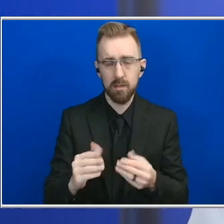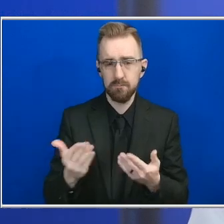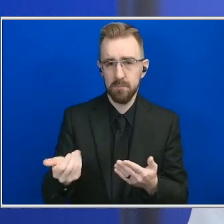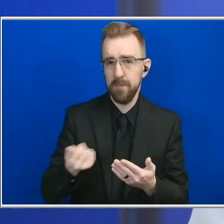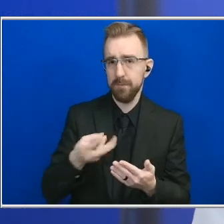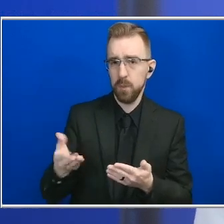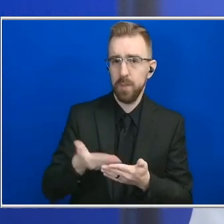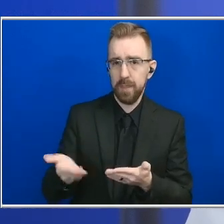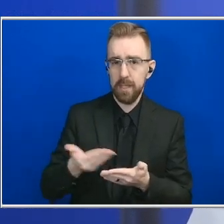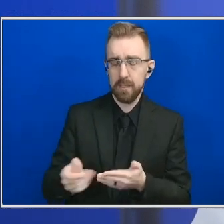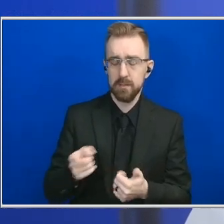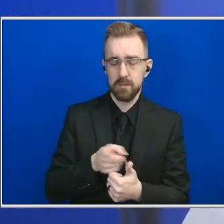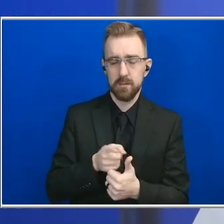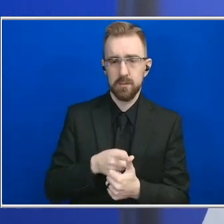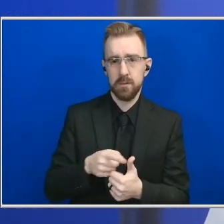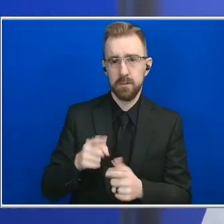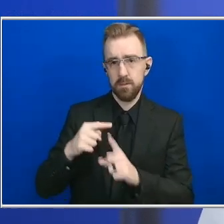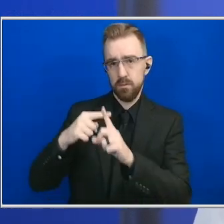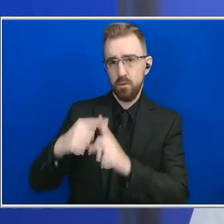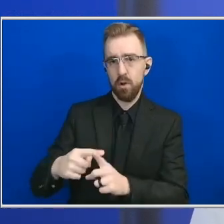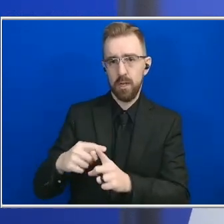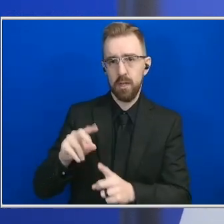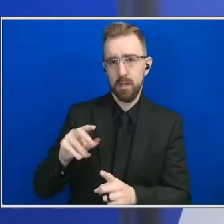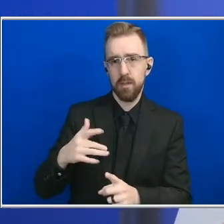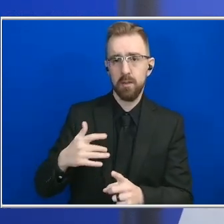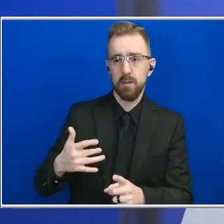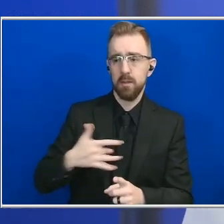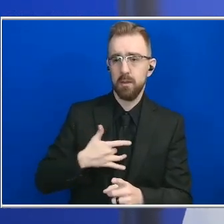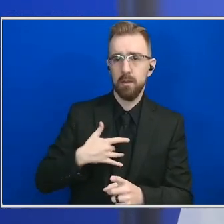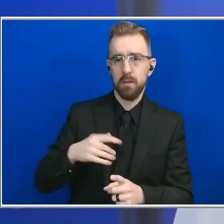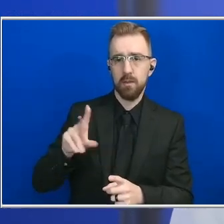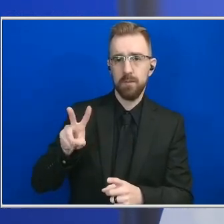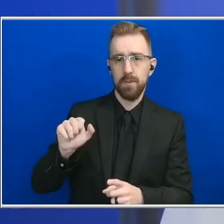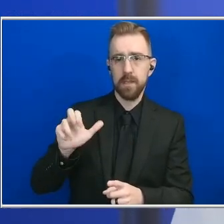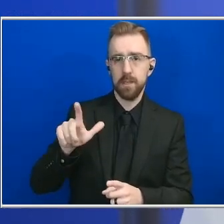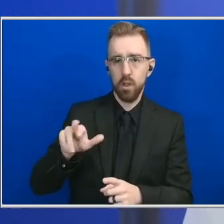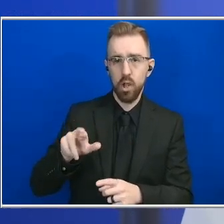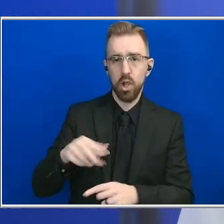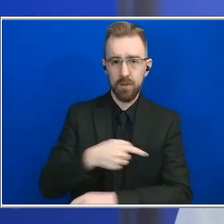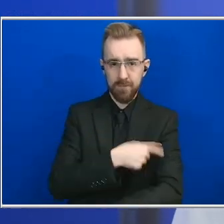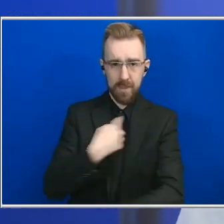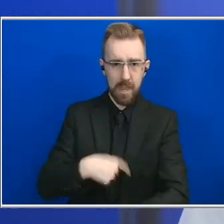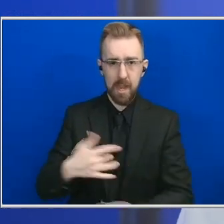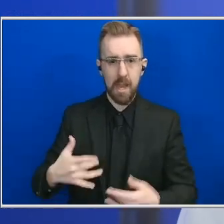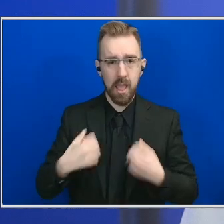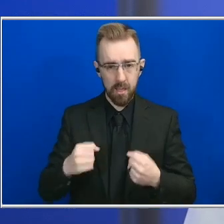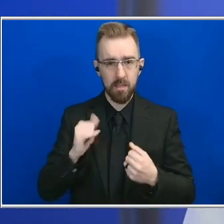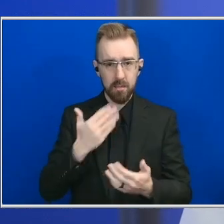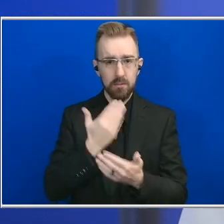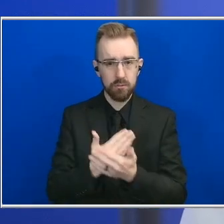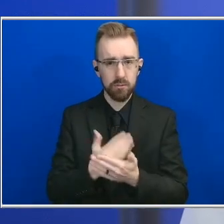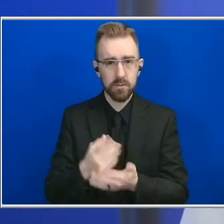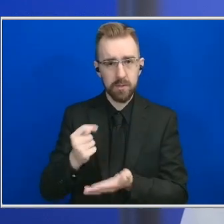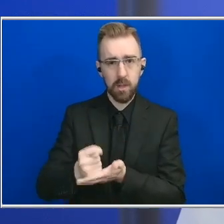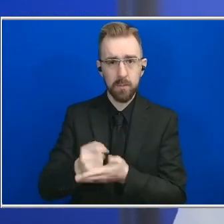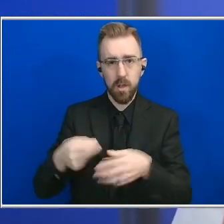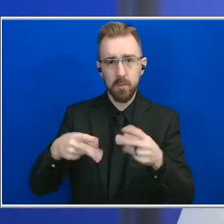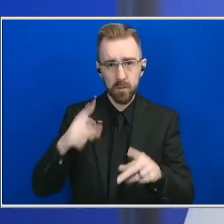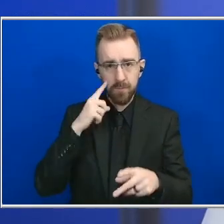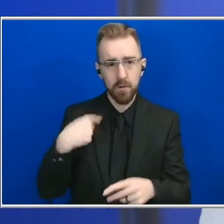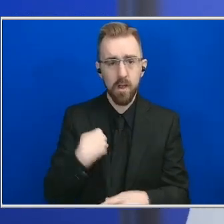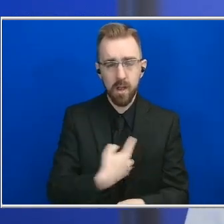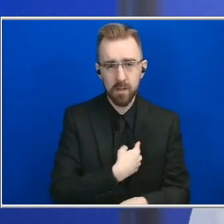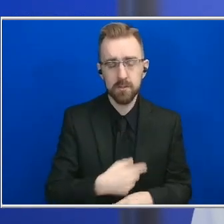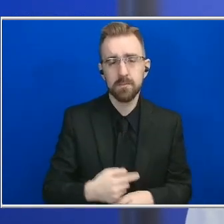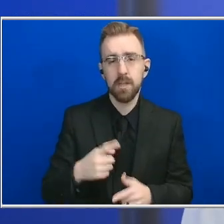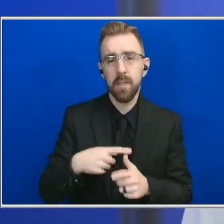know, targeting vascular health may be a viable therapeutic opportunity for us, and then maybe